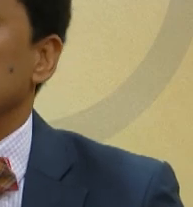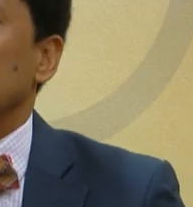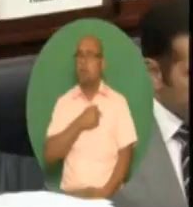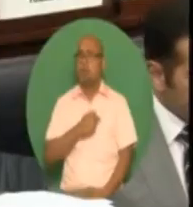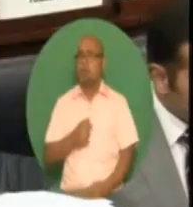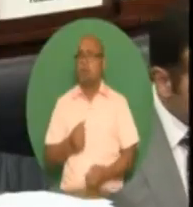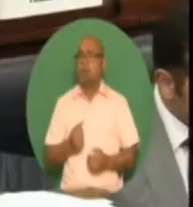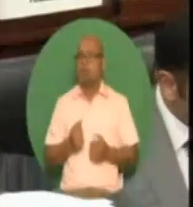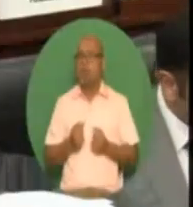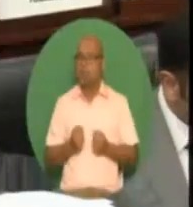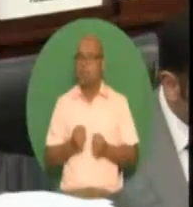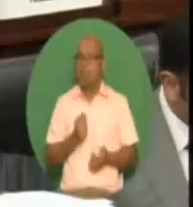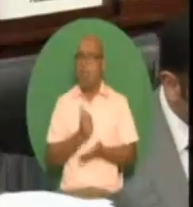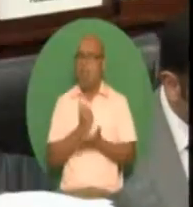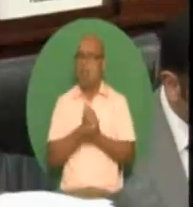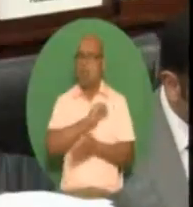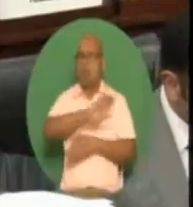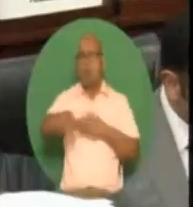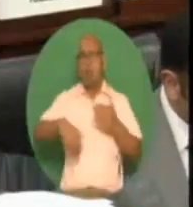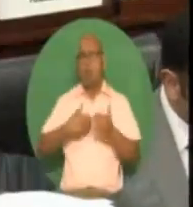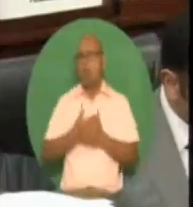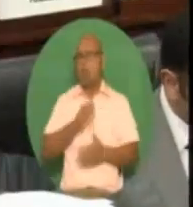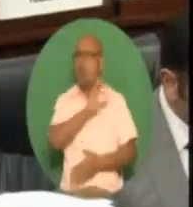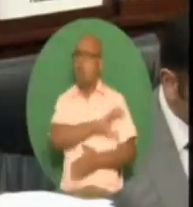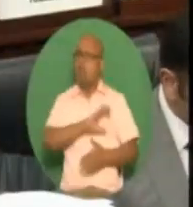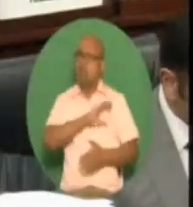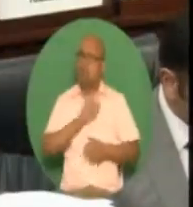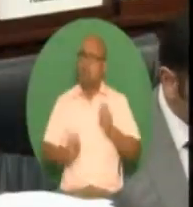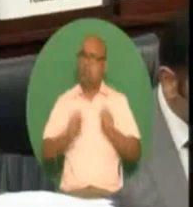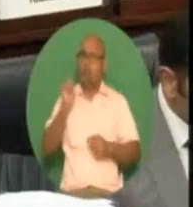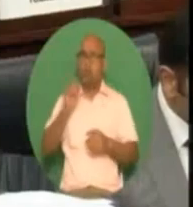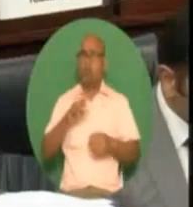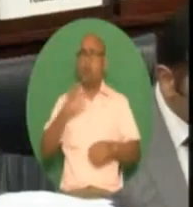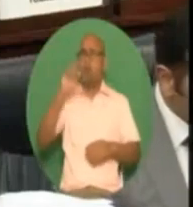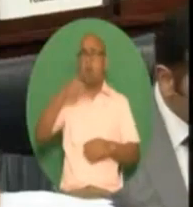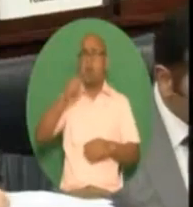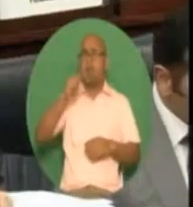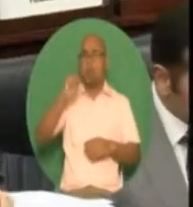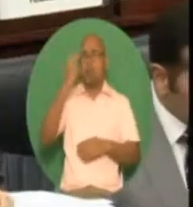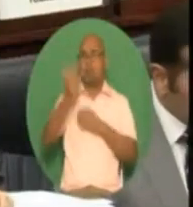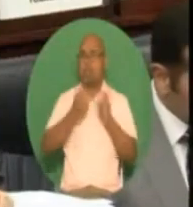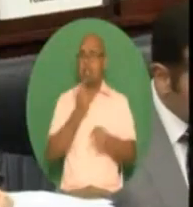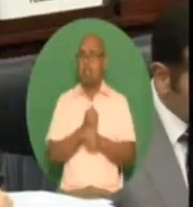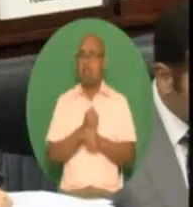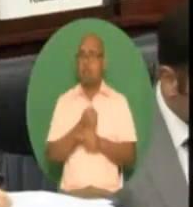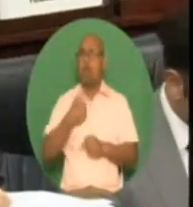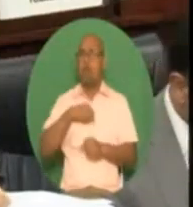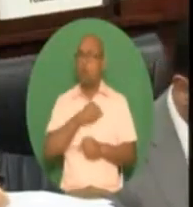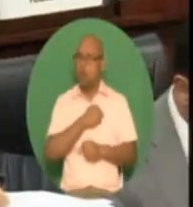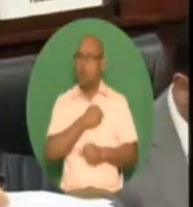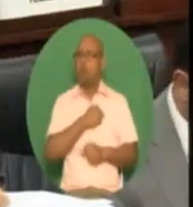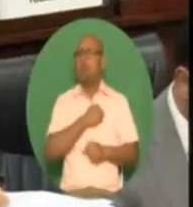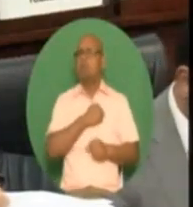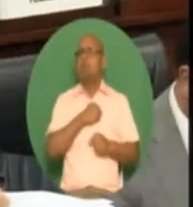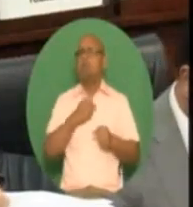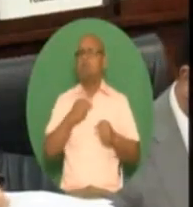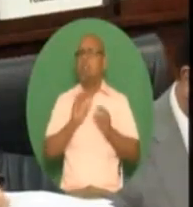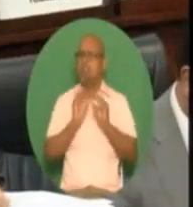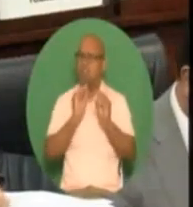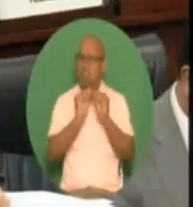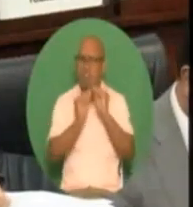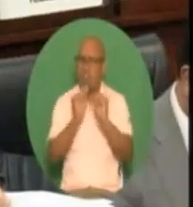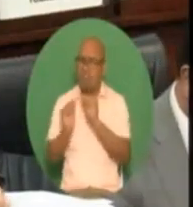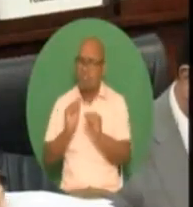challenges. This man is tasked with overcoming those unique challenges. We have achieved a Herculean task. And not